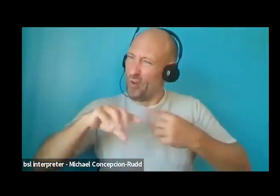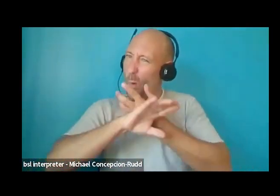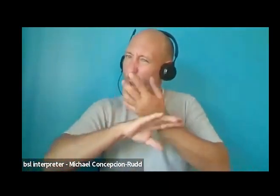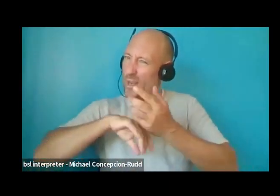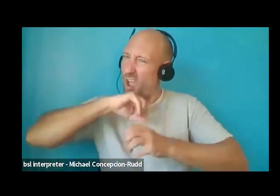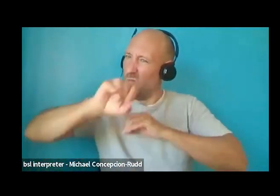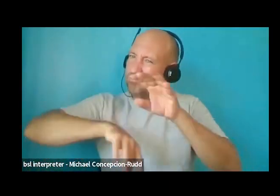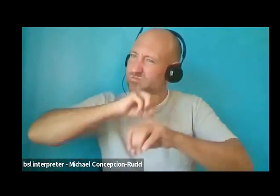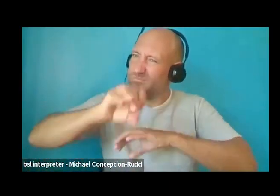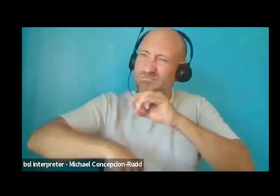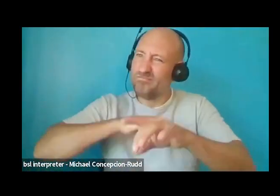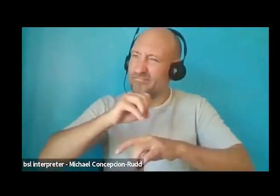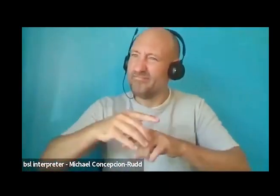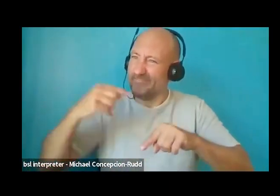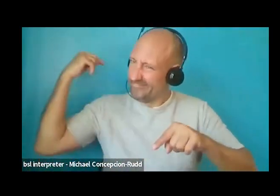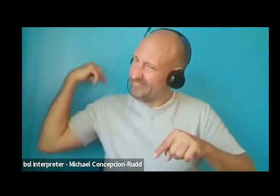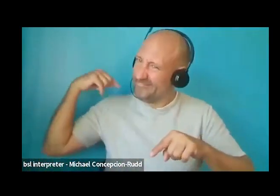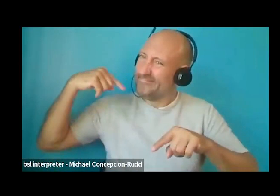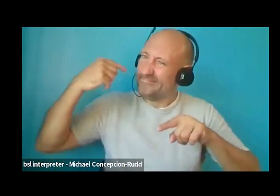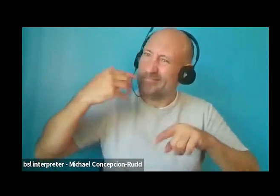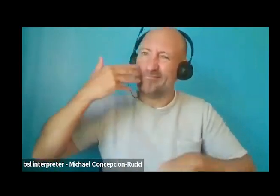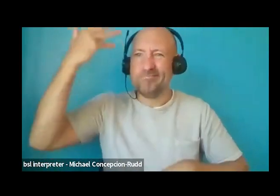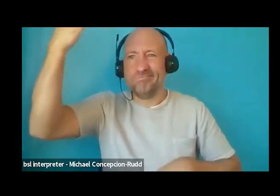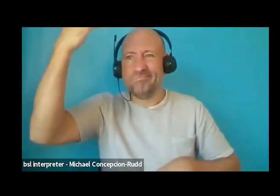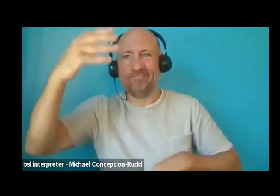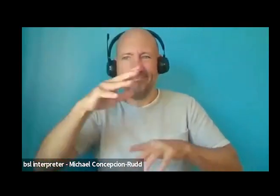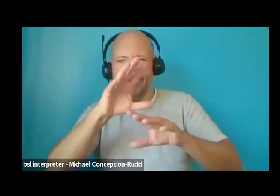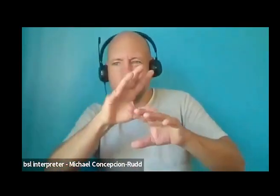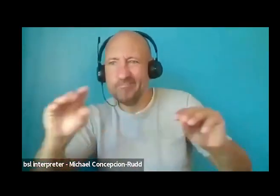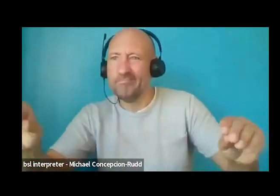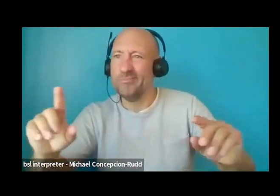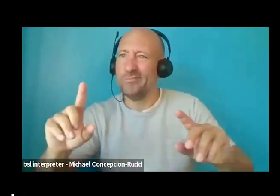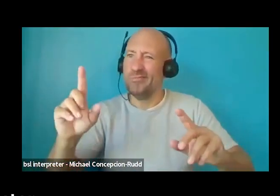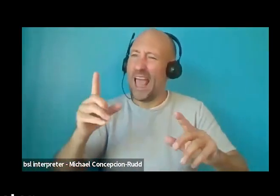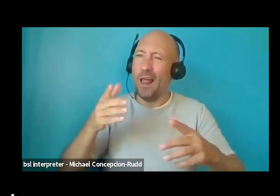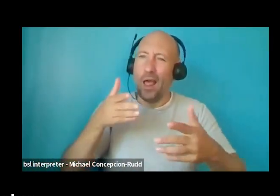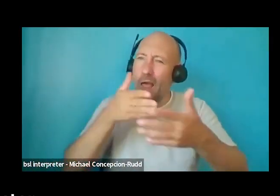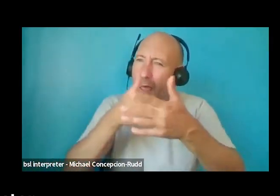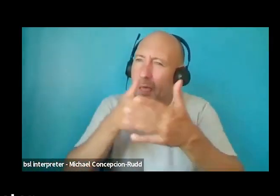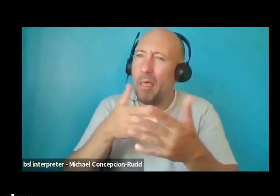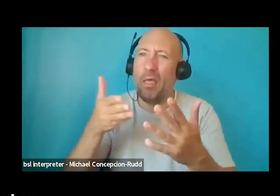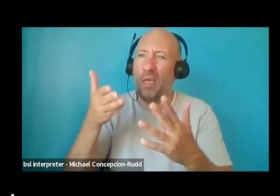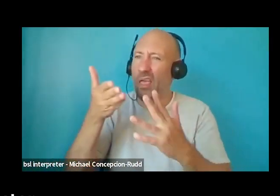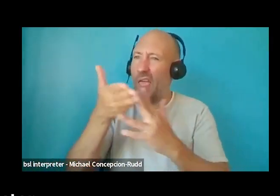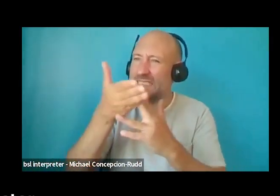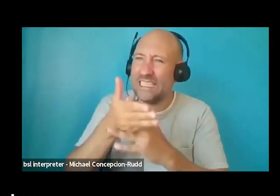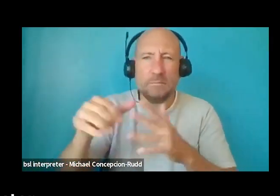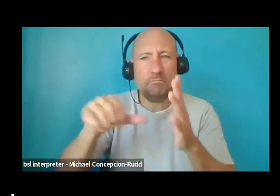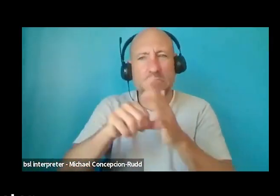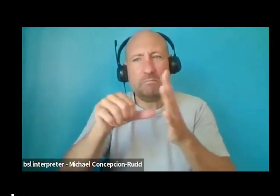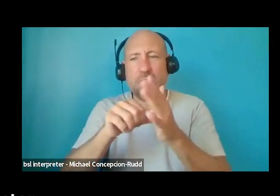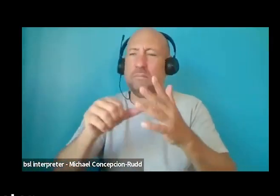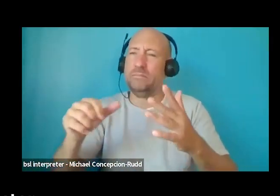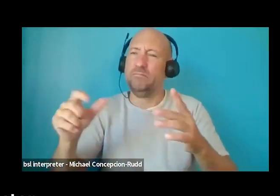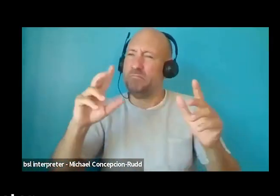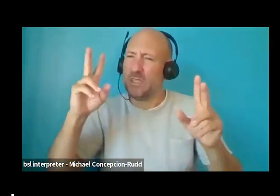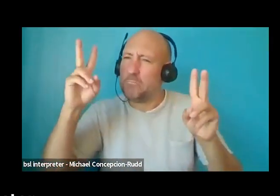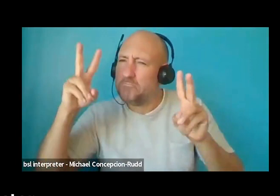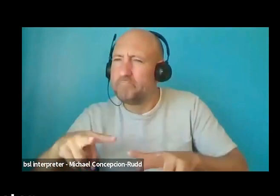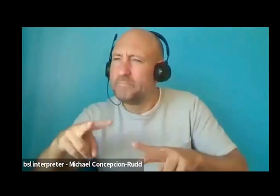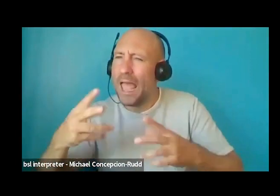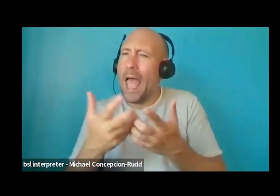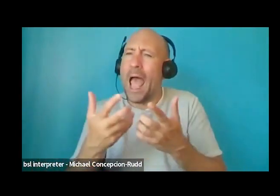of speakers to deepen understanding of accessibility issues while exploring how dance as a sector can become